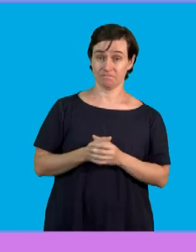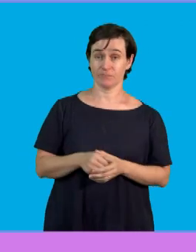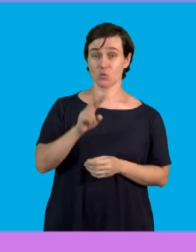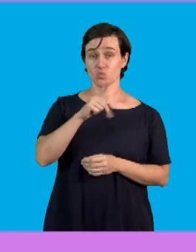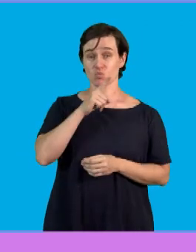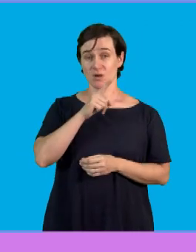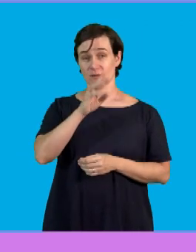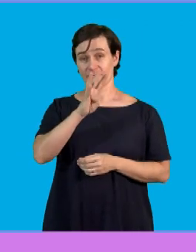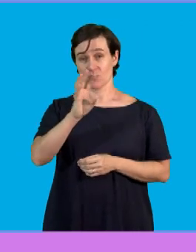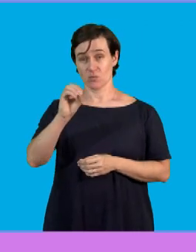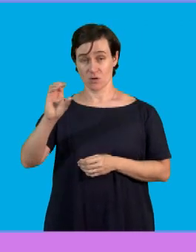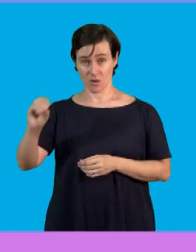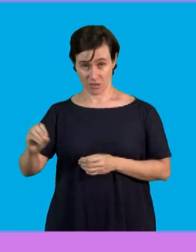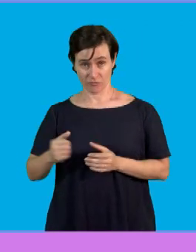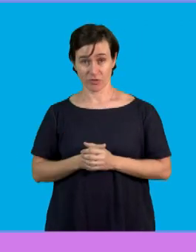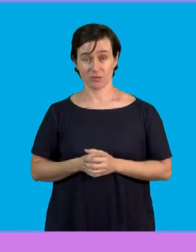24,